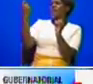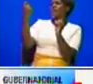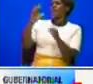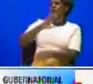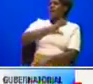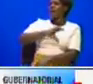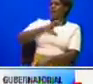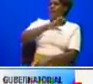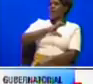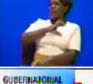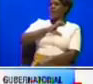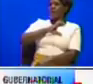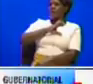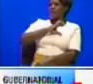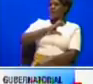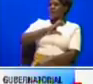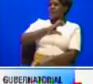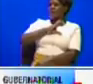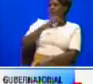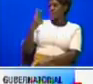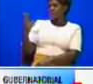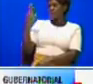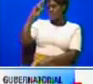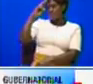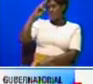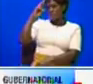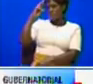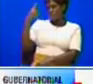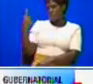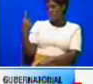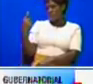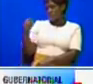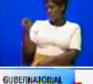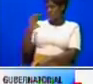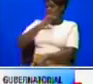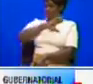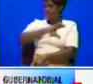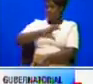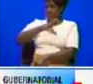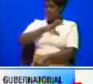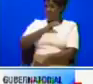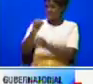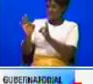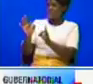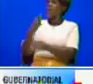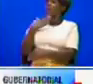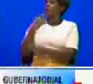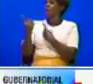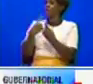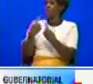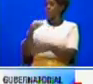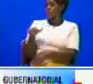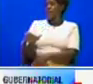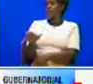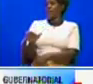Canada, in Toronto, for two obvious reasons. You were in KANU. If I wanted to talk about